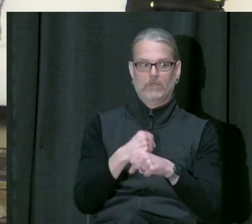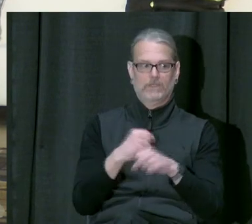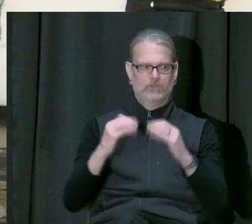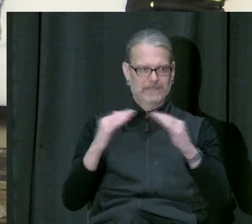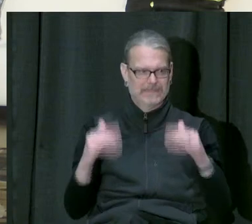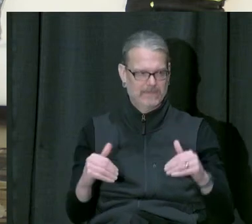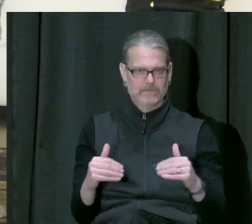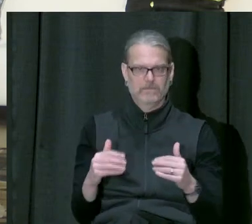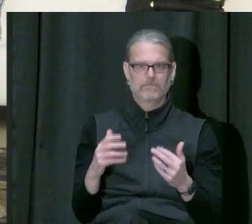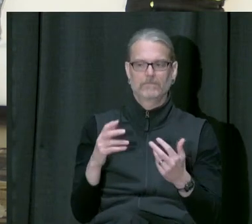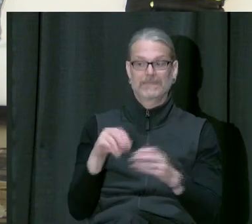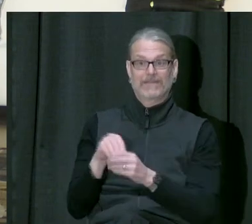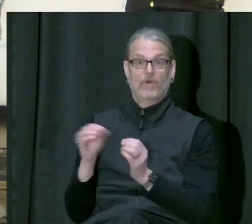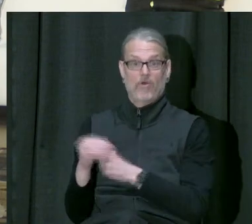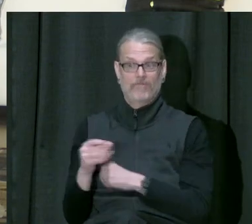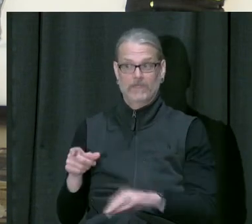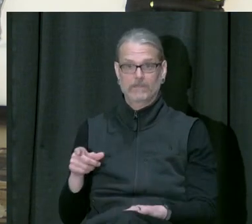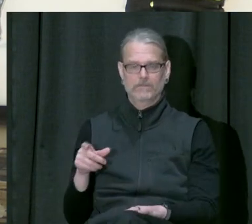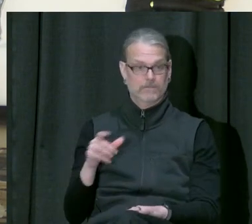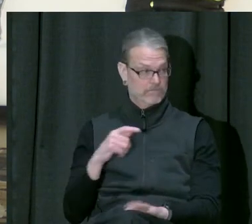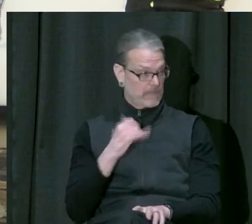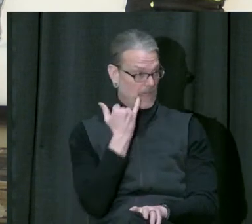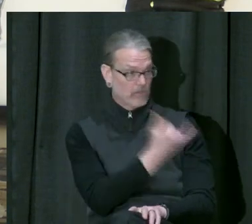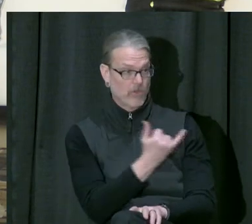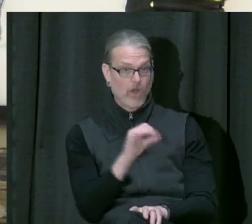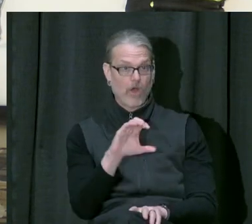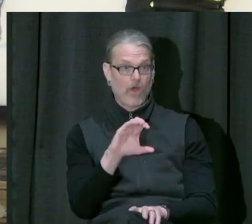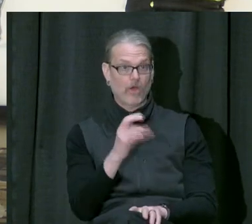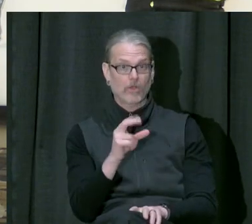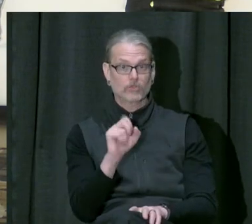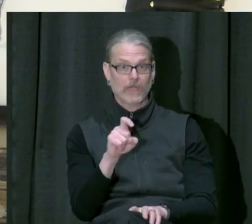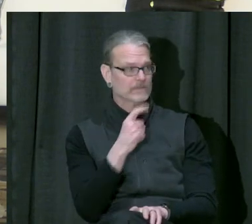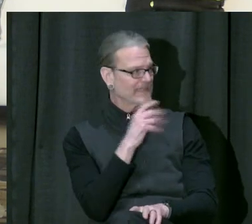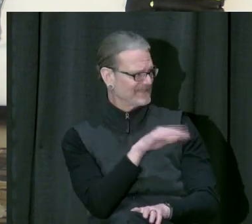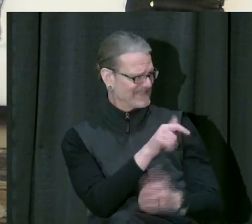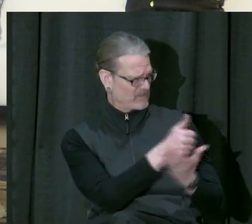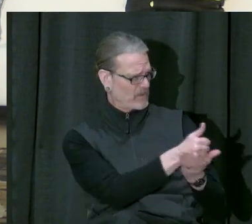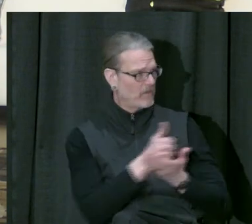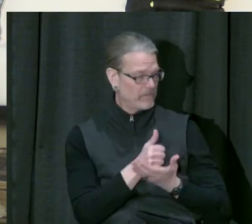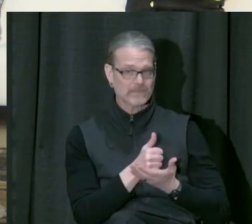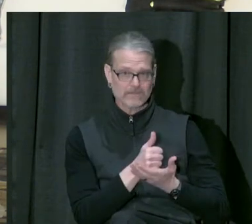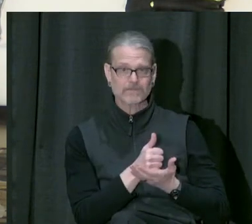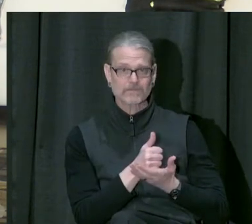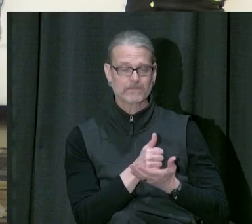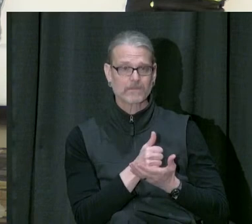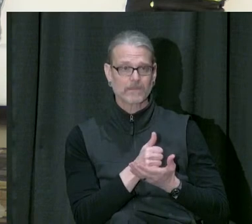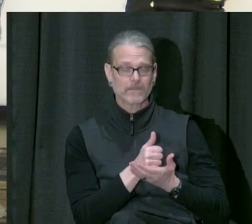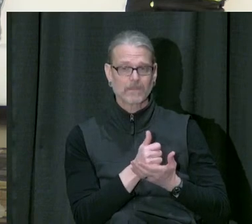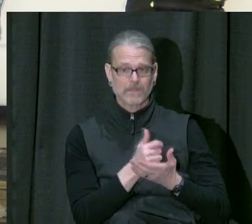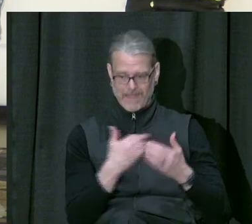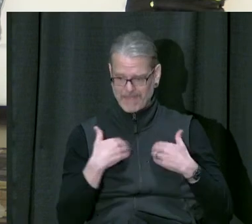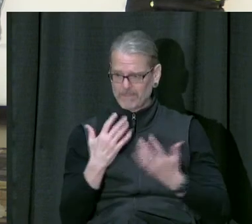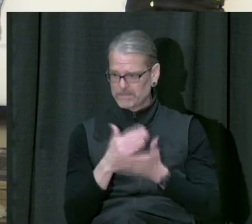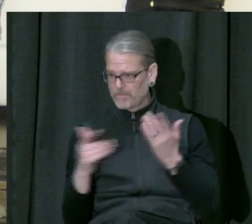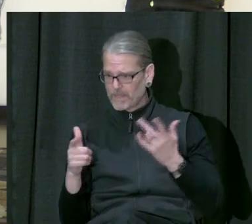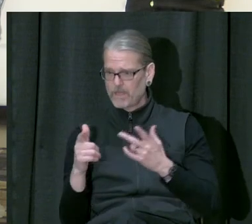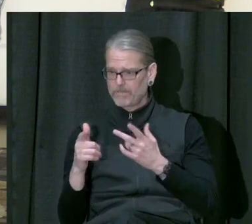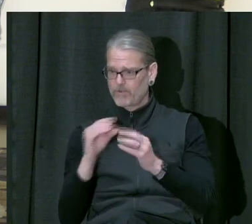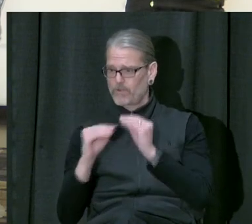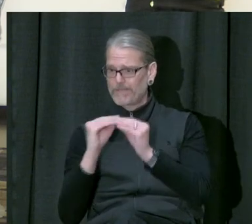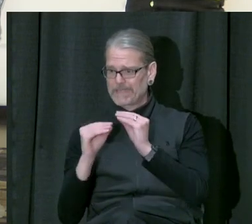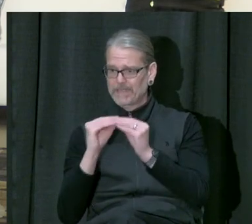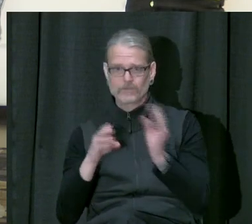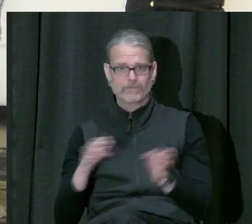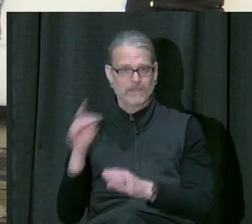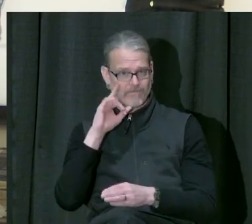office? Can I call CHAX and say, hey, guys, can you actually help us come up with some remediation plan for